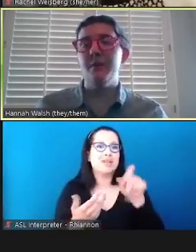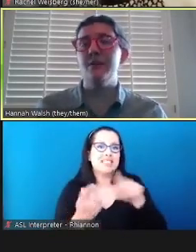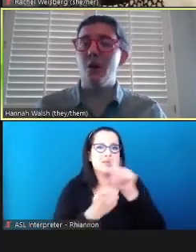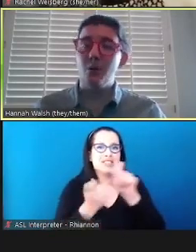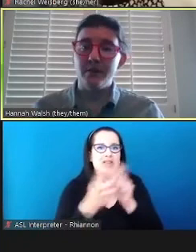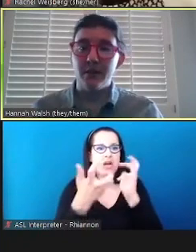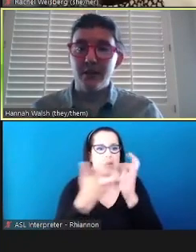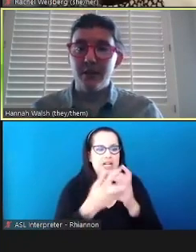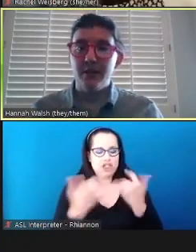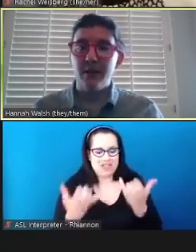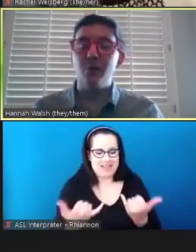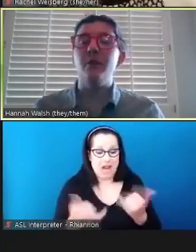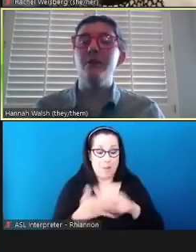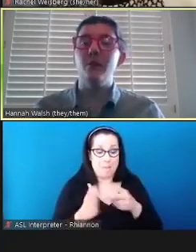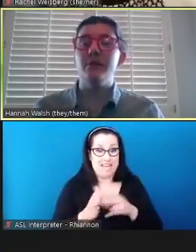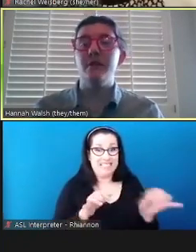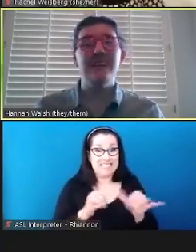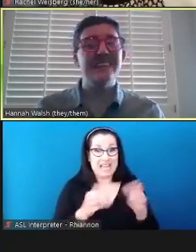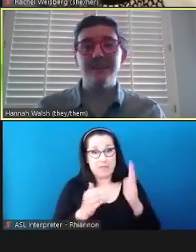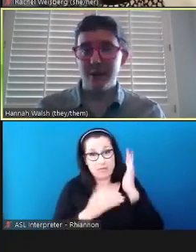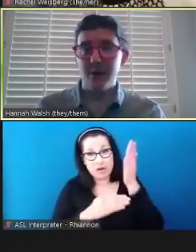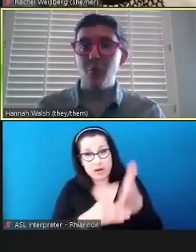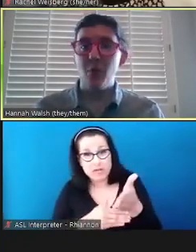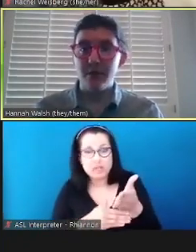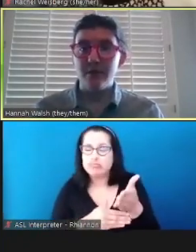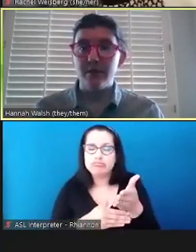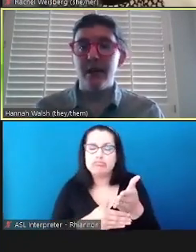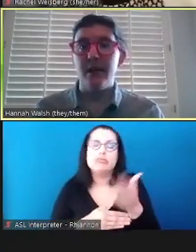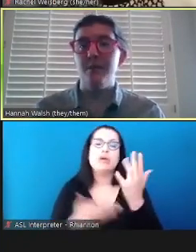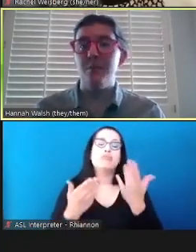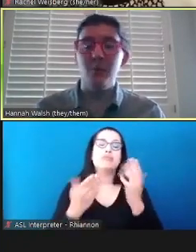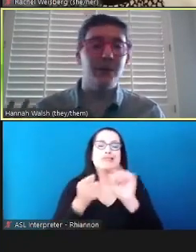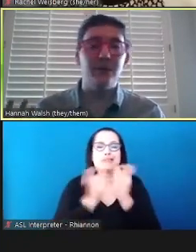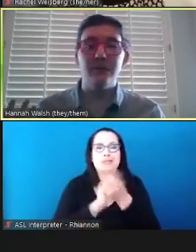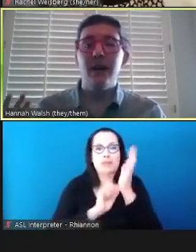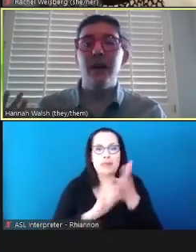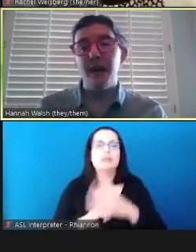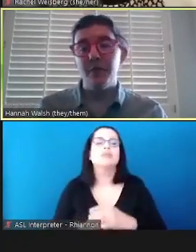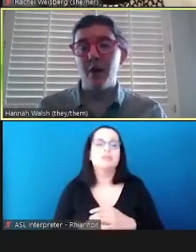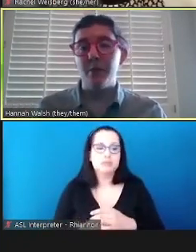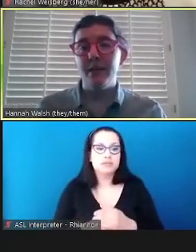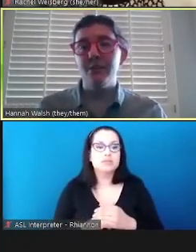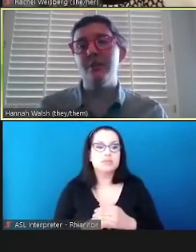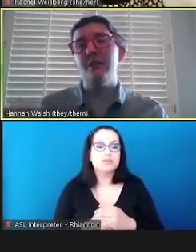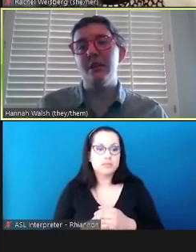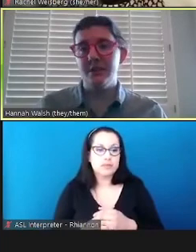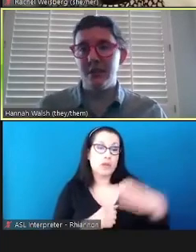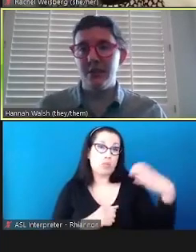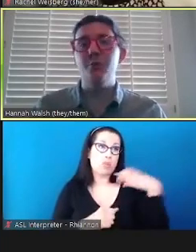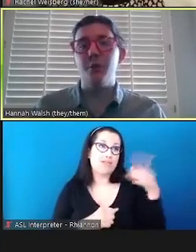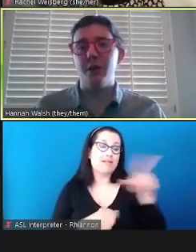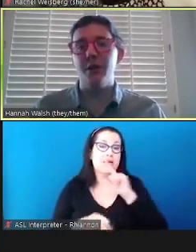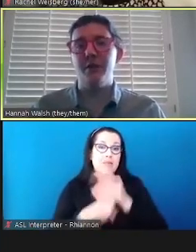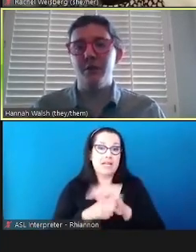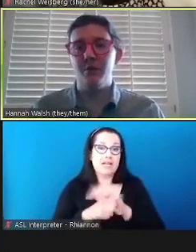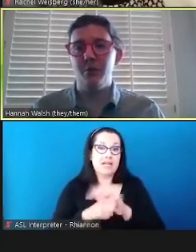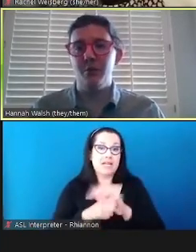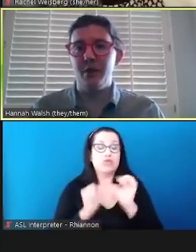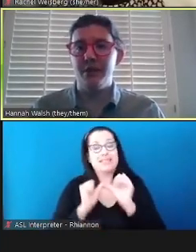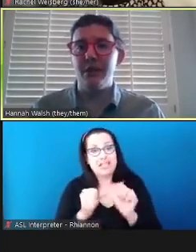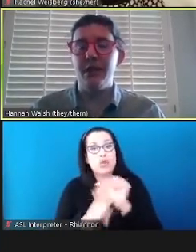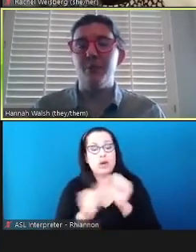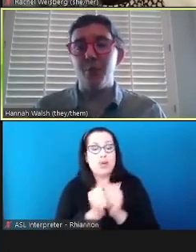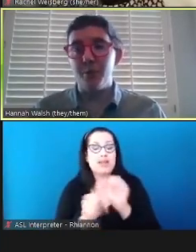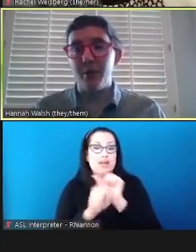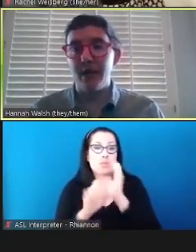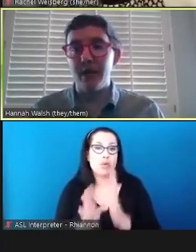doesn't mean he's always going to need them or he's always going to need the same ones. And employers have an obligation to continue working with the